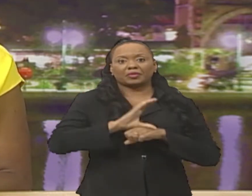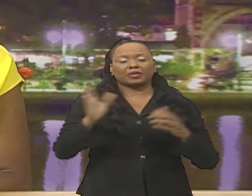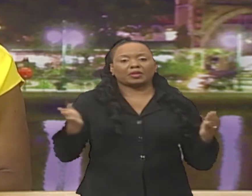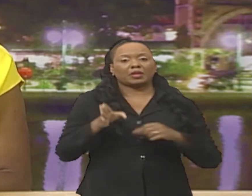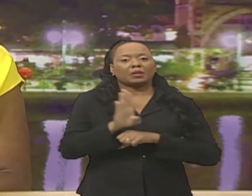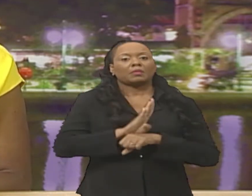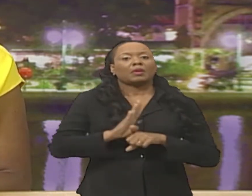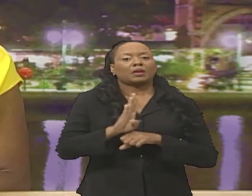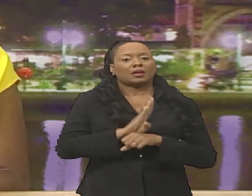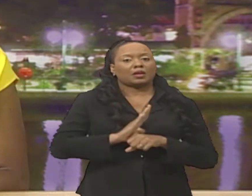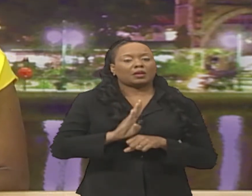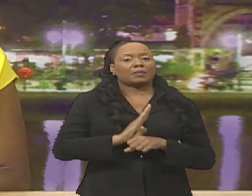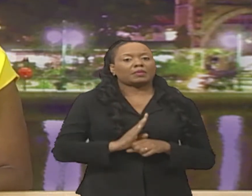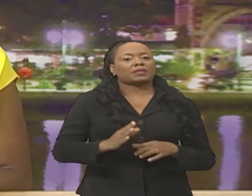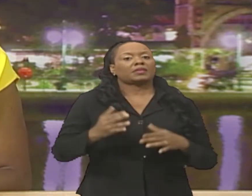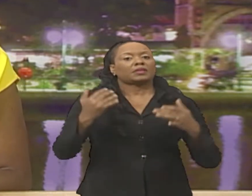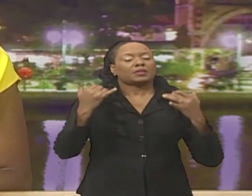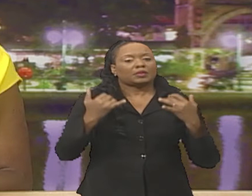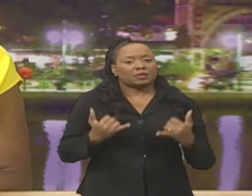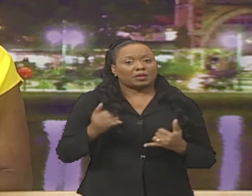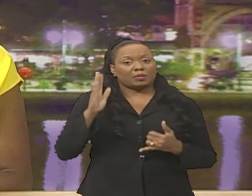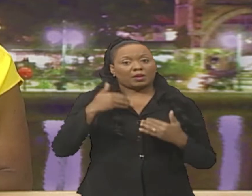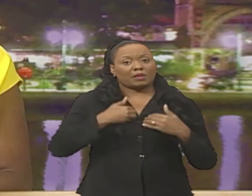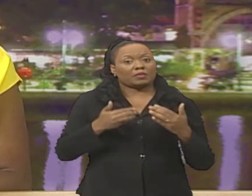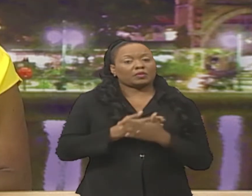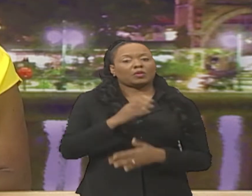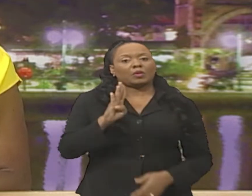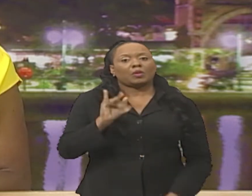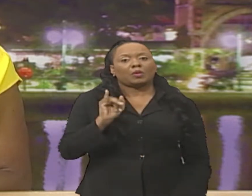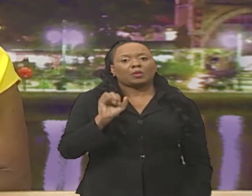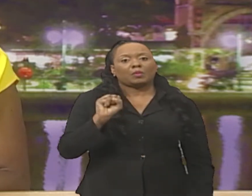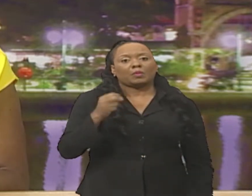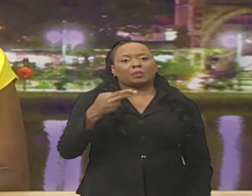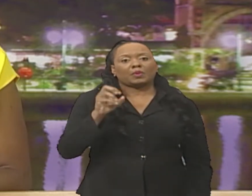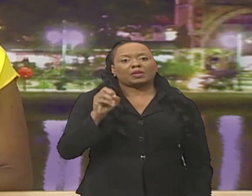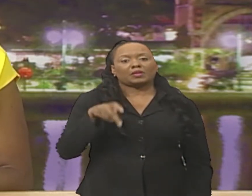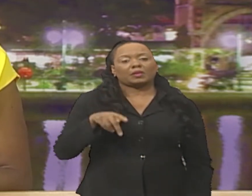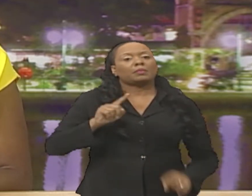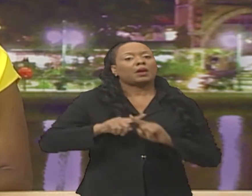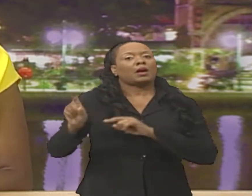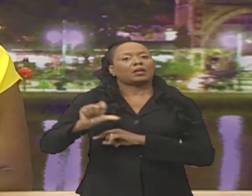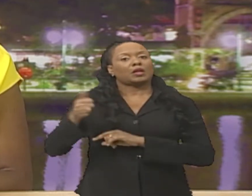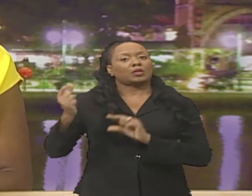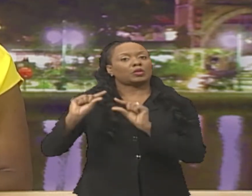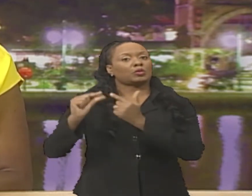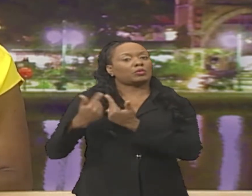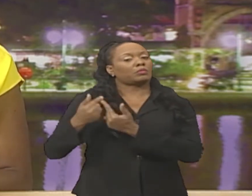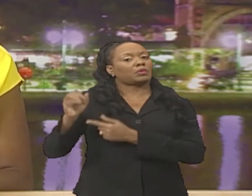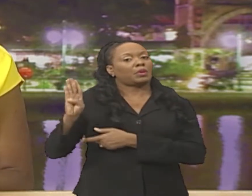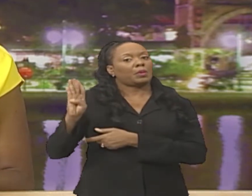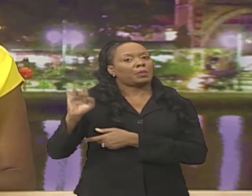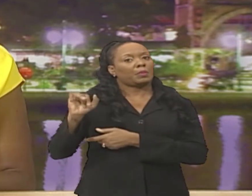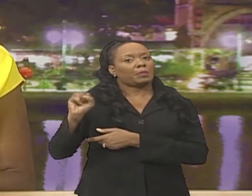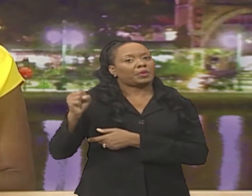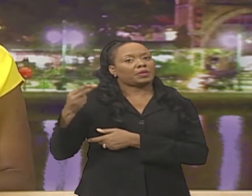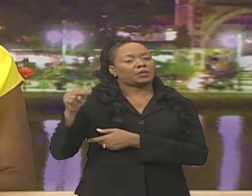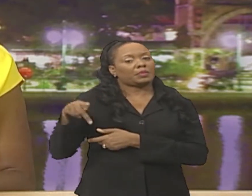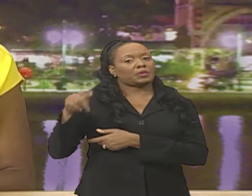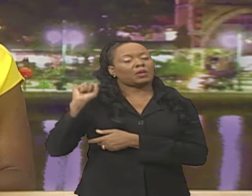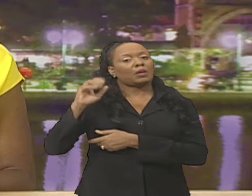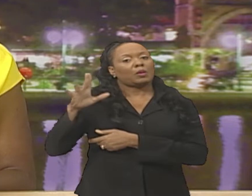the task of choosing a new bishop in the hands of the Regional House of Bishops. Confirmation of this from